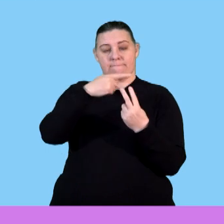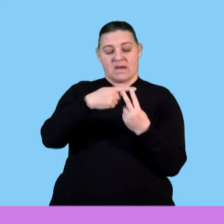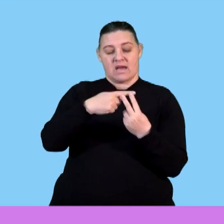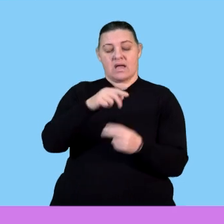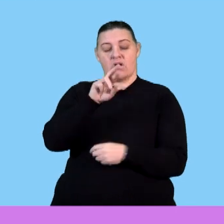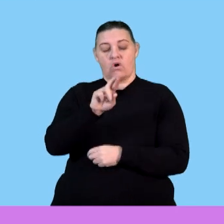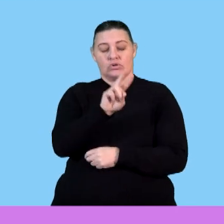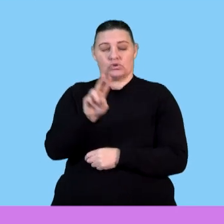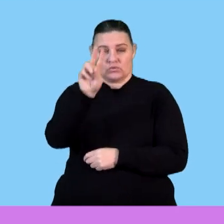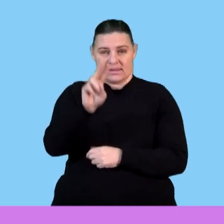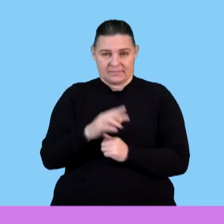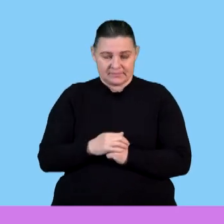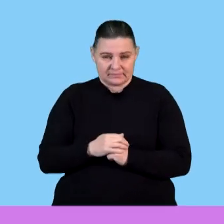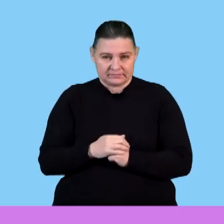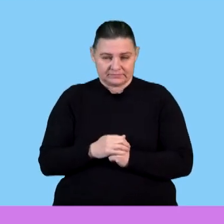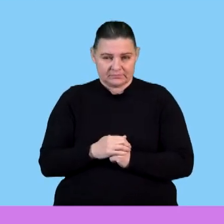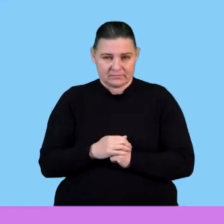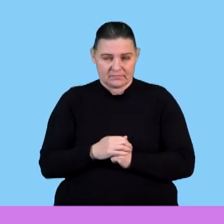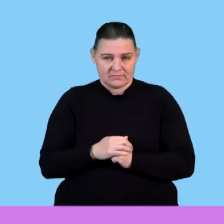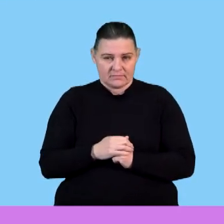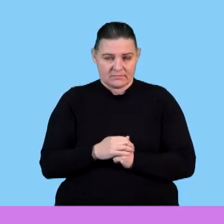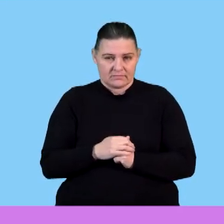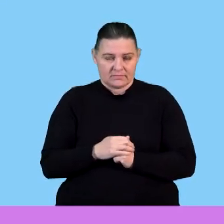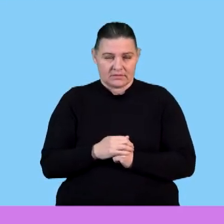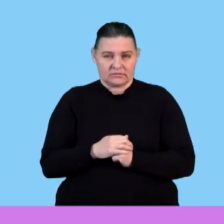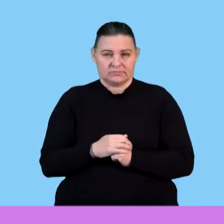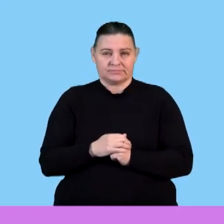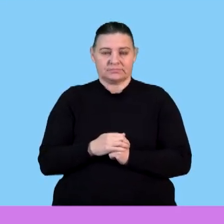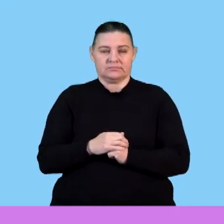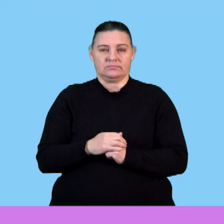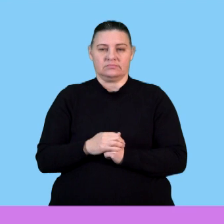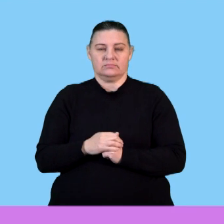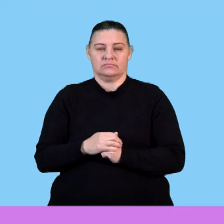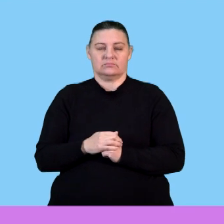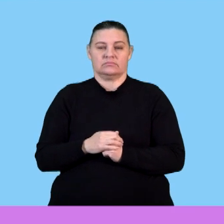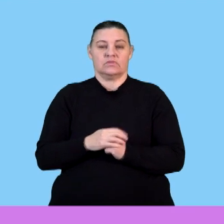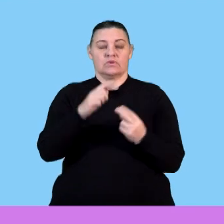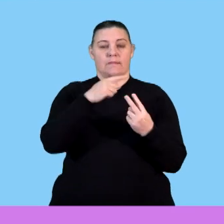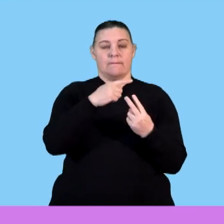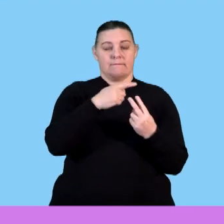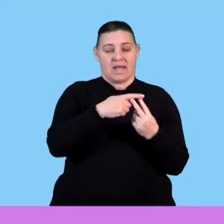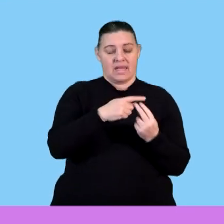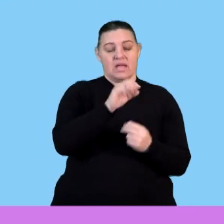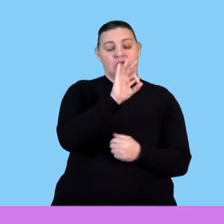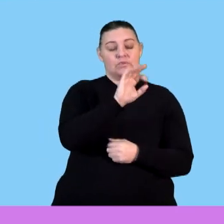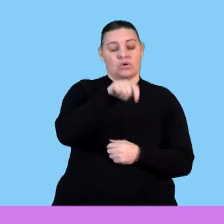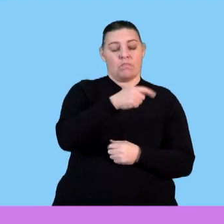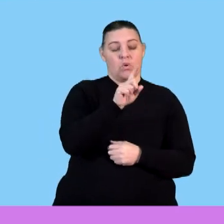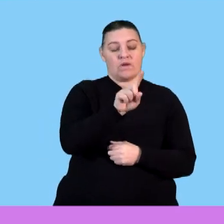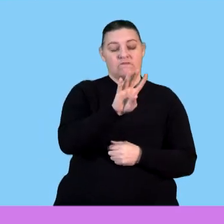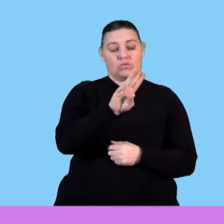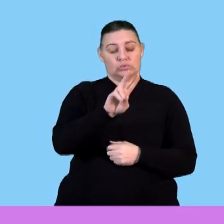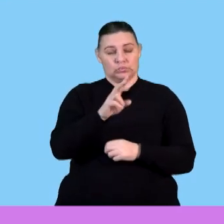3 centimeters. Nice. So, once we have the radius, we move on to the second part. We use the